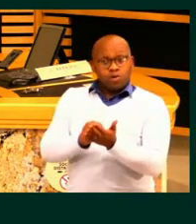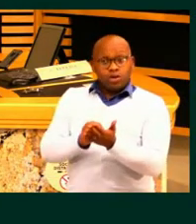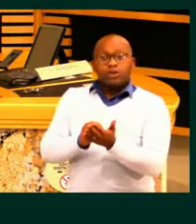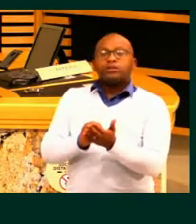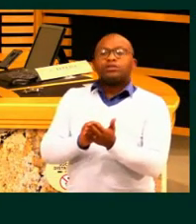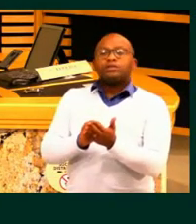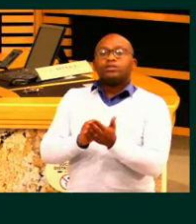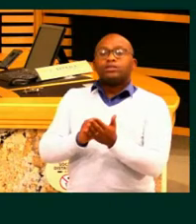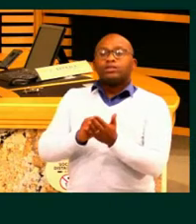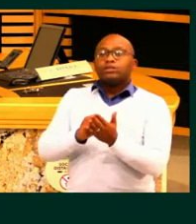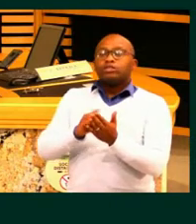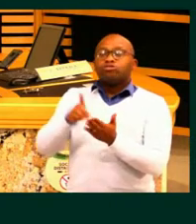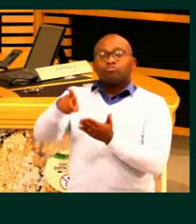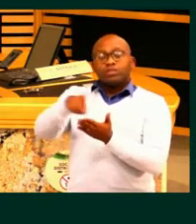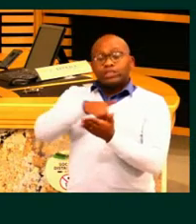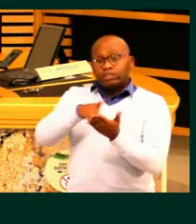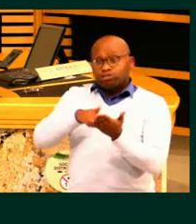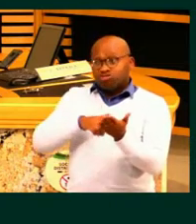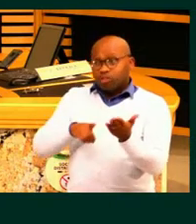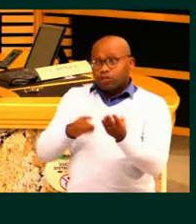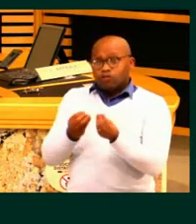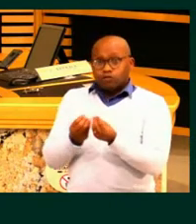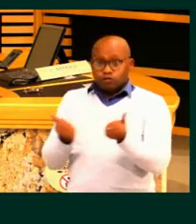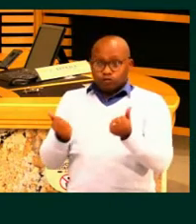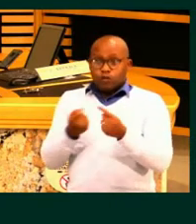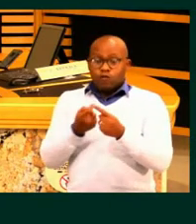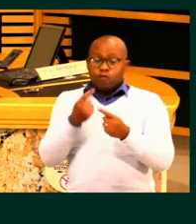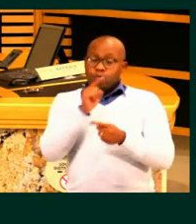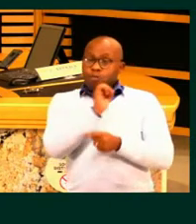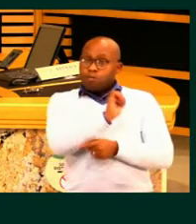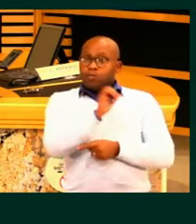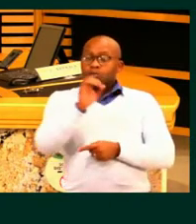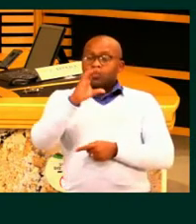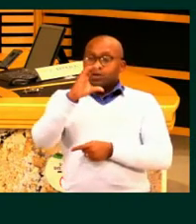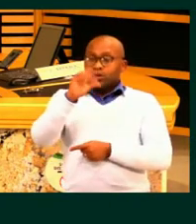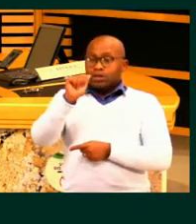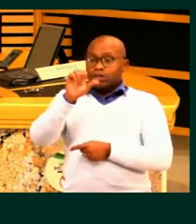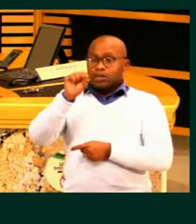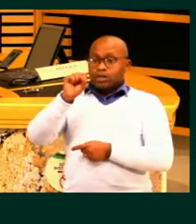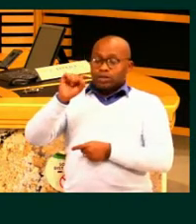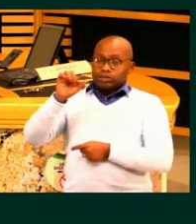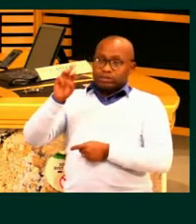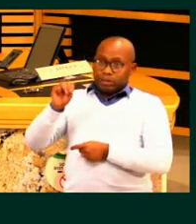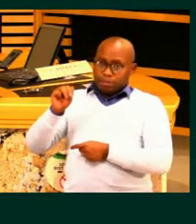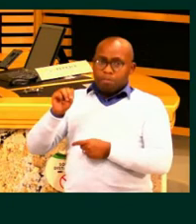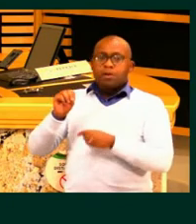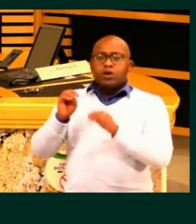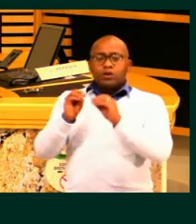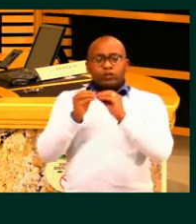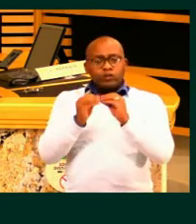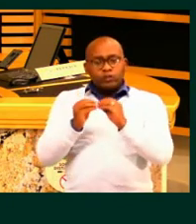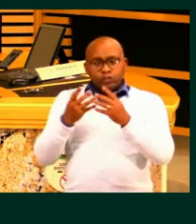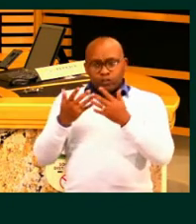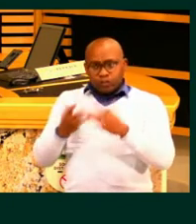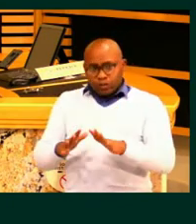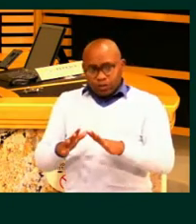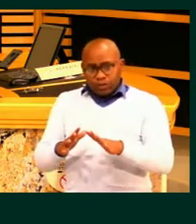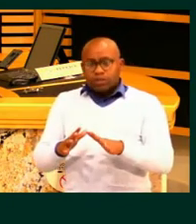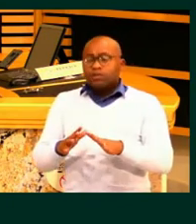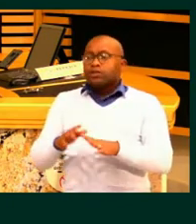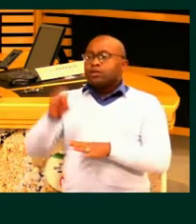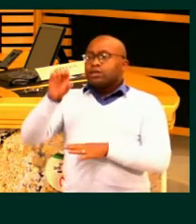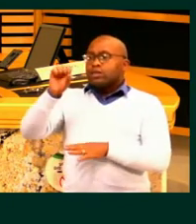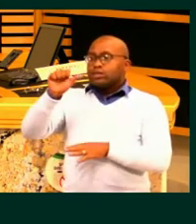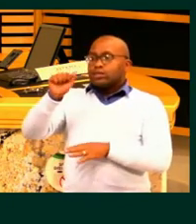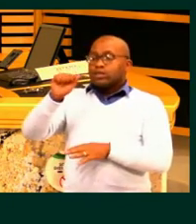honorable kasim from da discussed and debated and amended in support by honorable saiwa